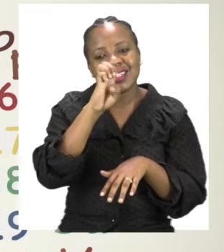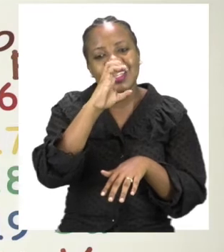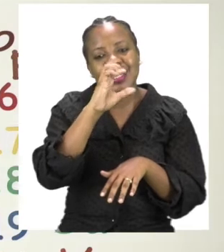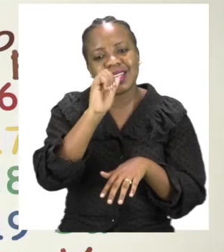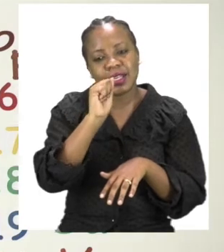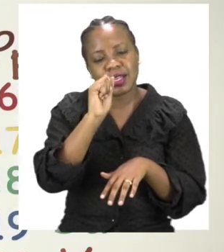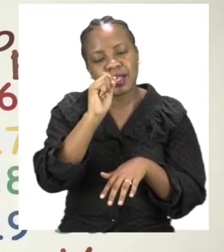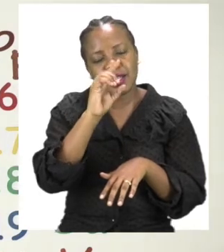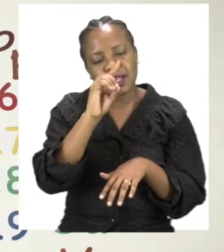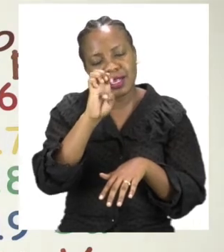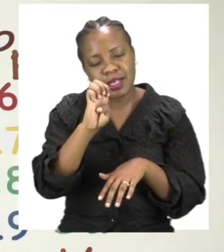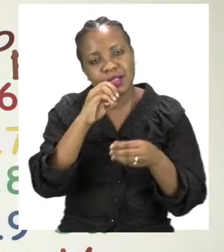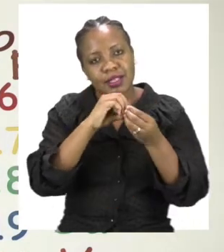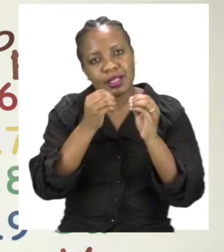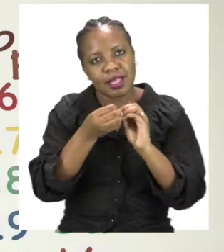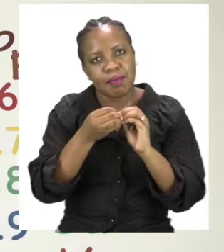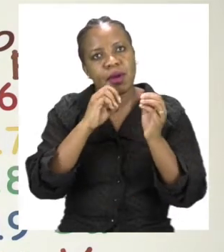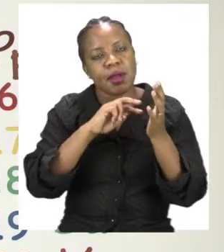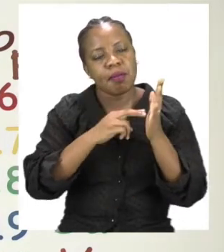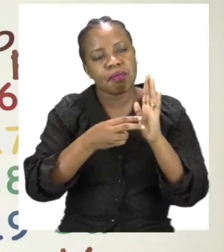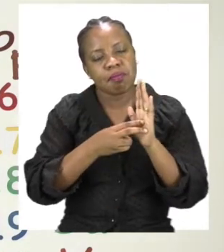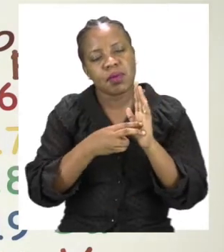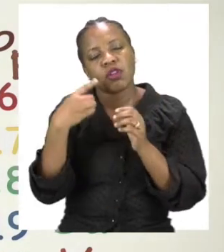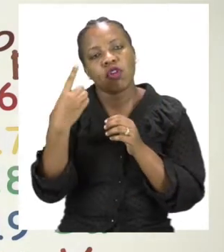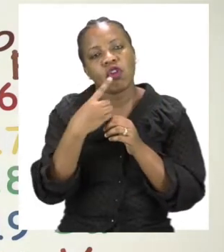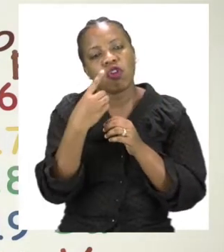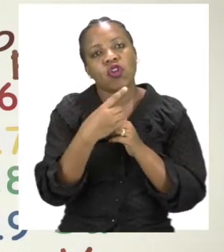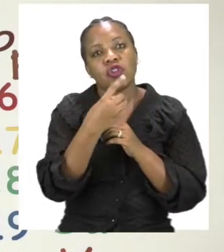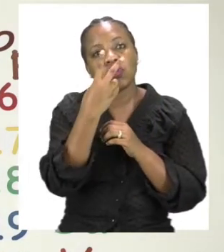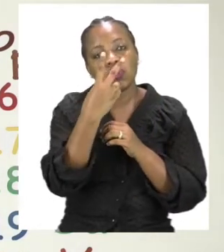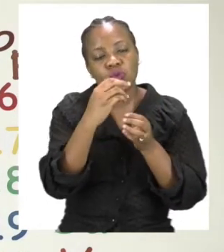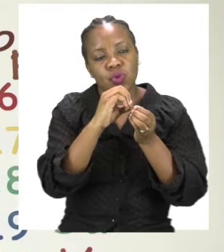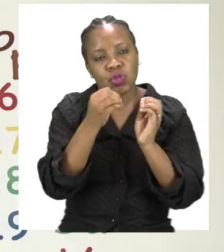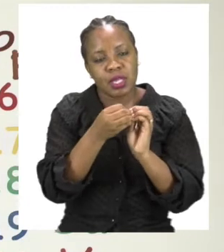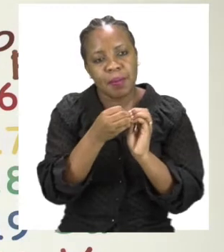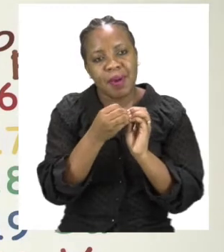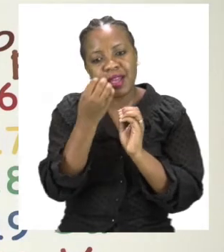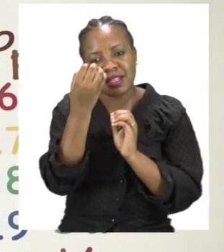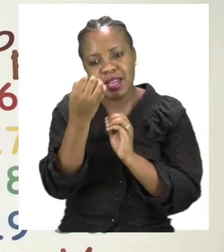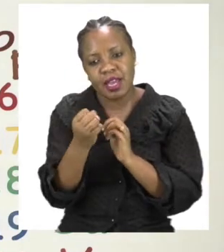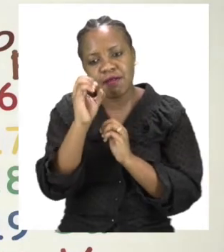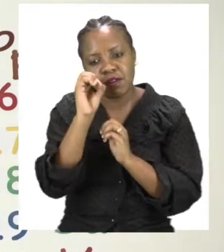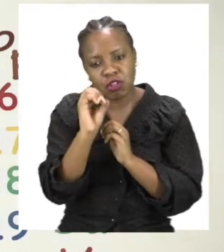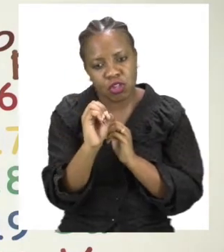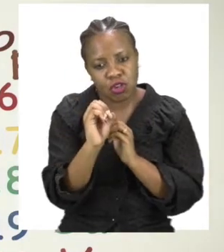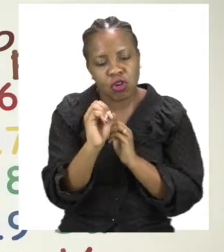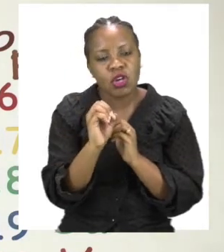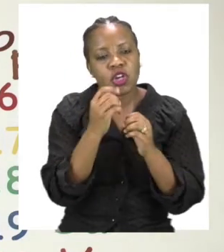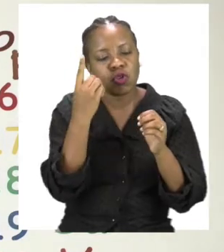the 0 and put it already for our answer and then focus on the other